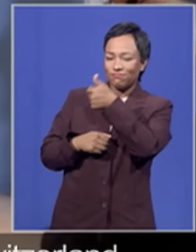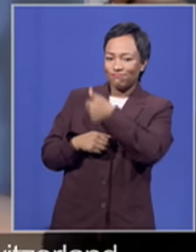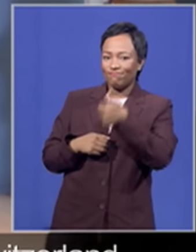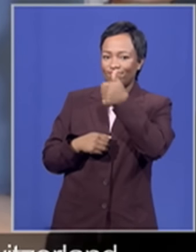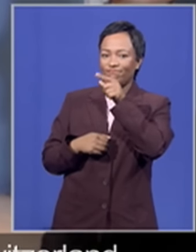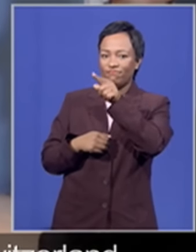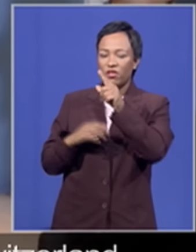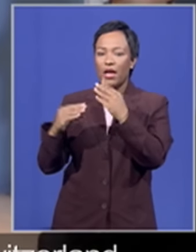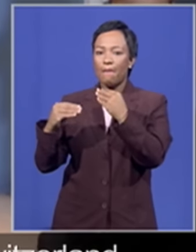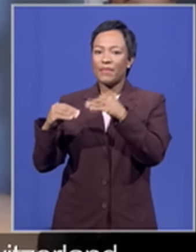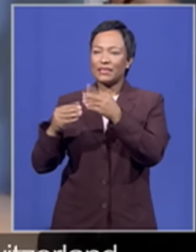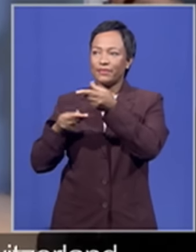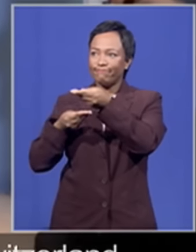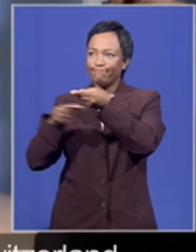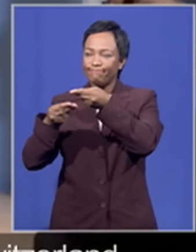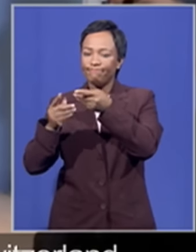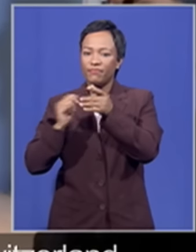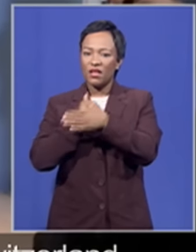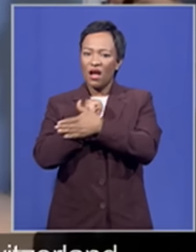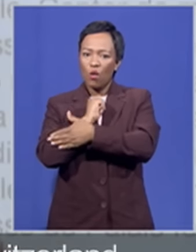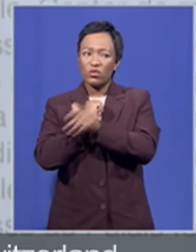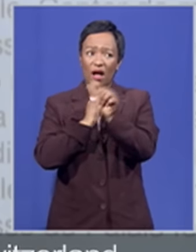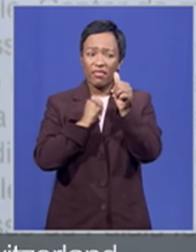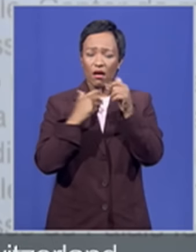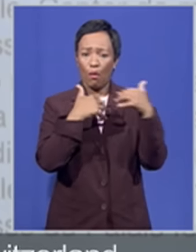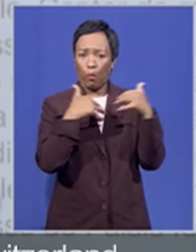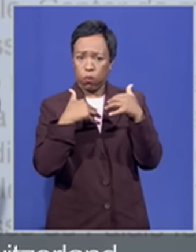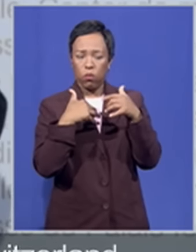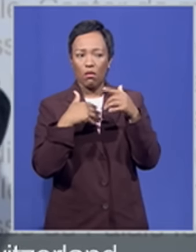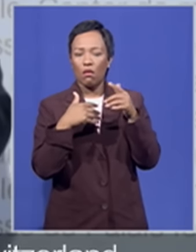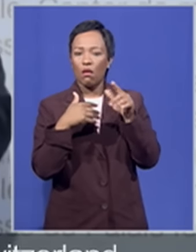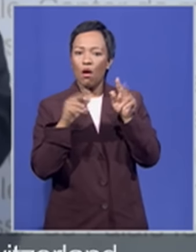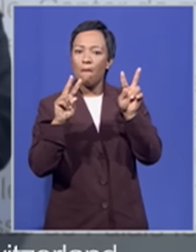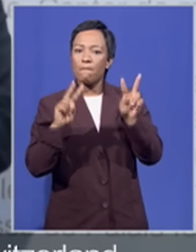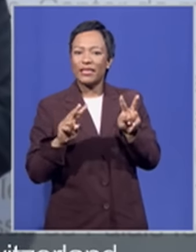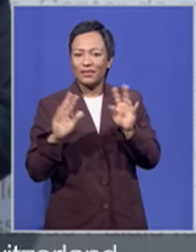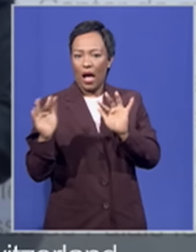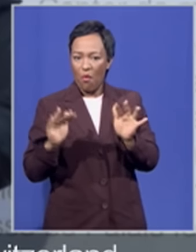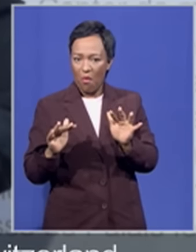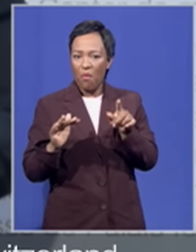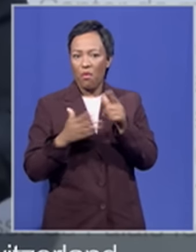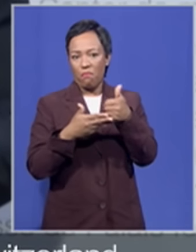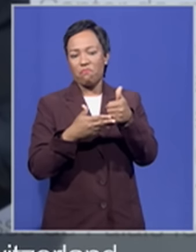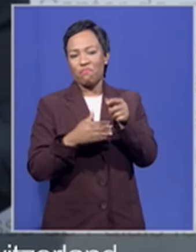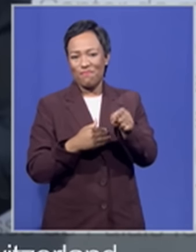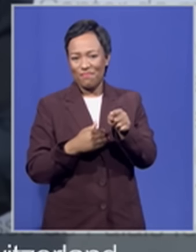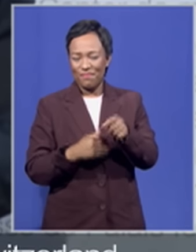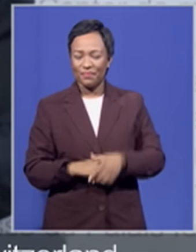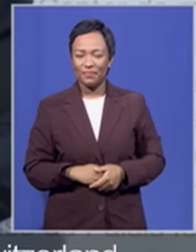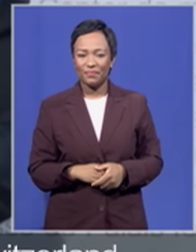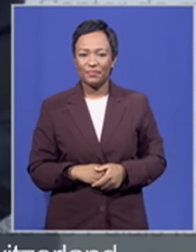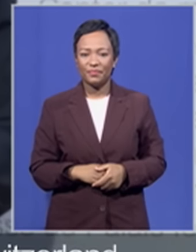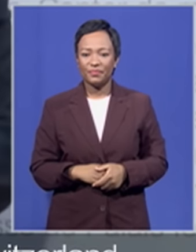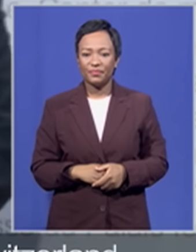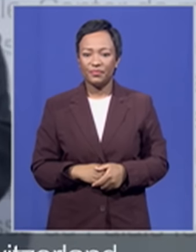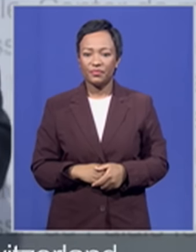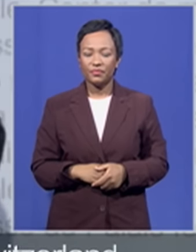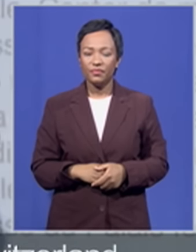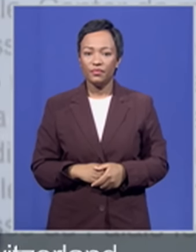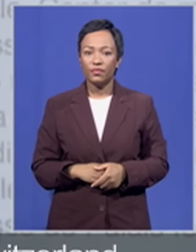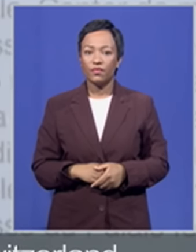mehato ya ho fihlella kgotso dinaheng tsa matjhaba. But more importantly, what these